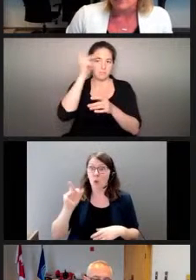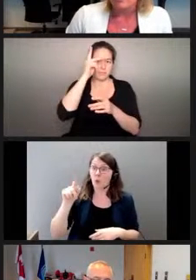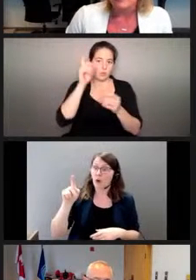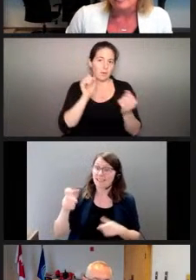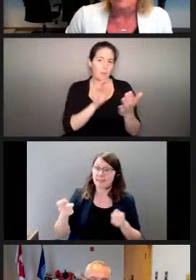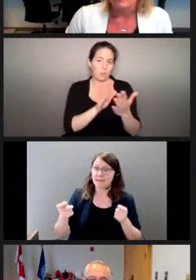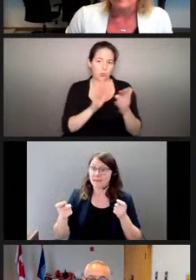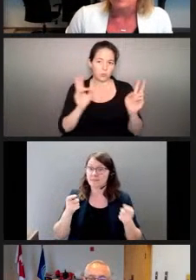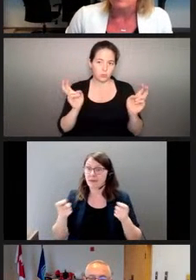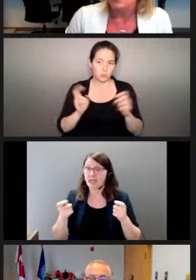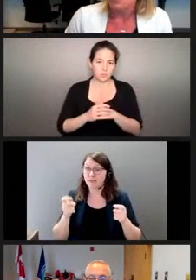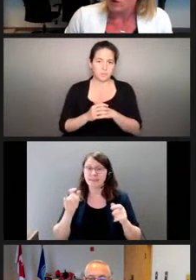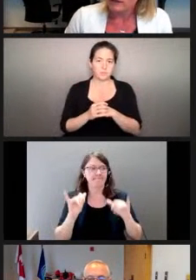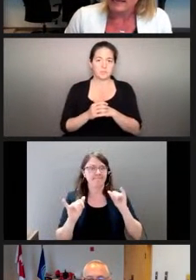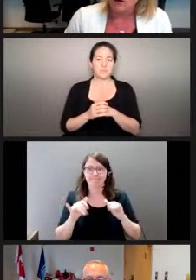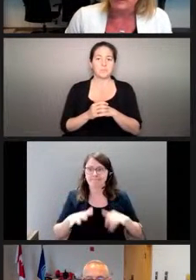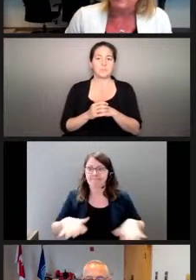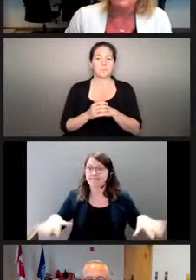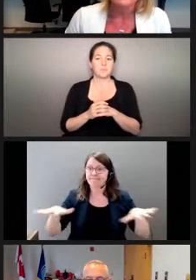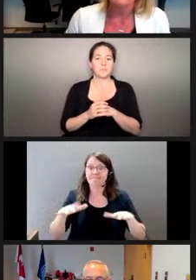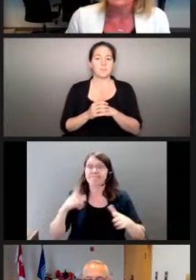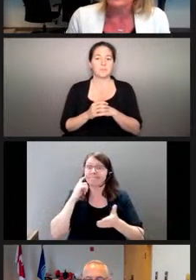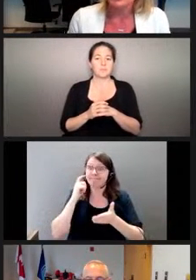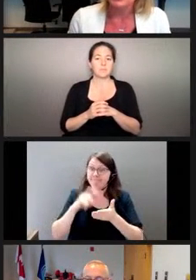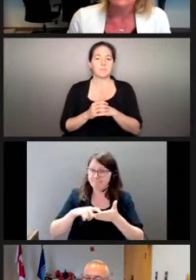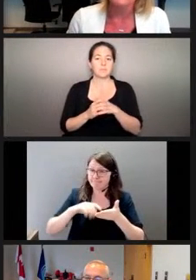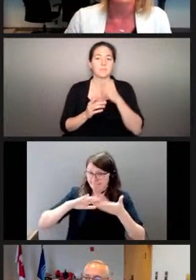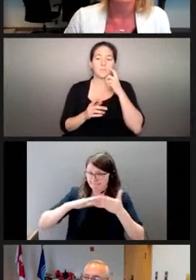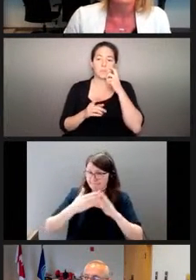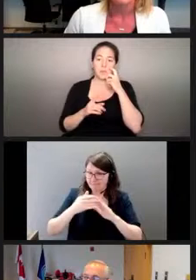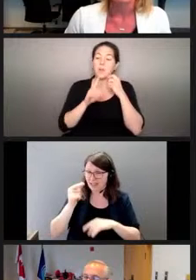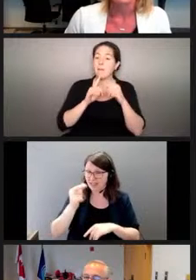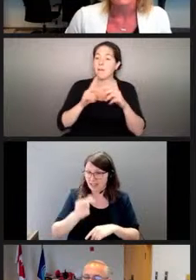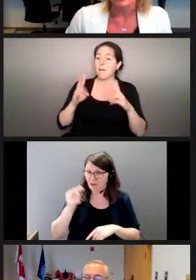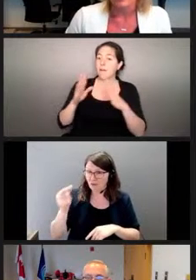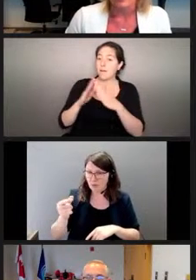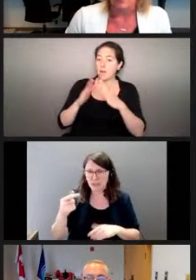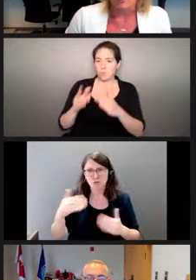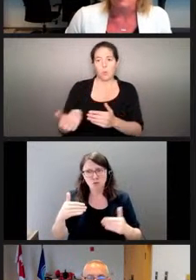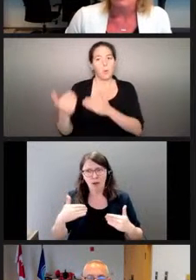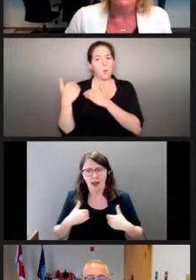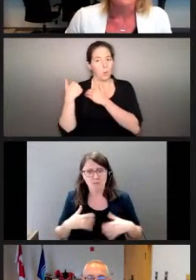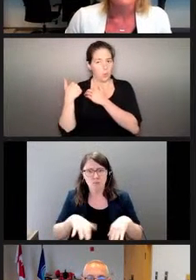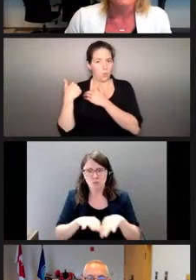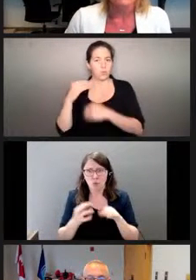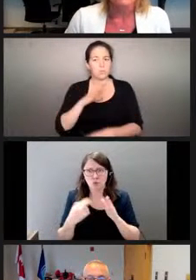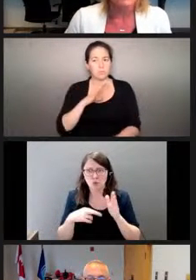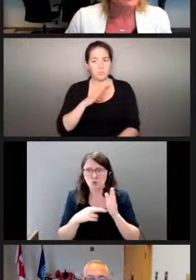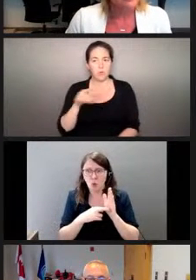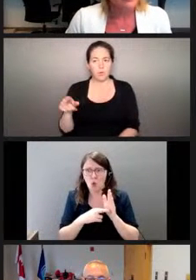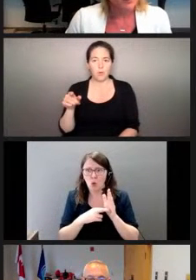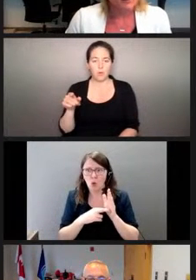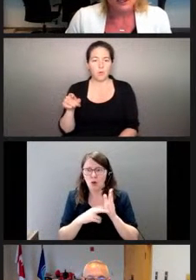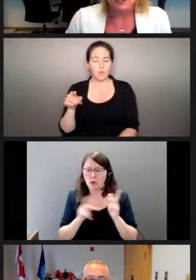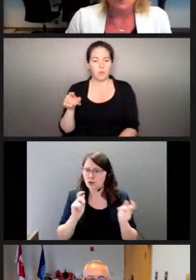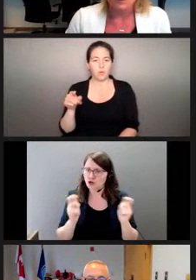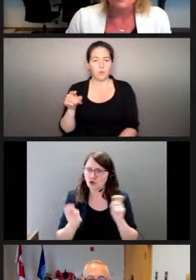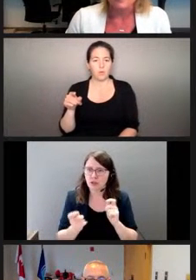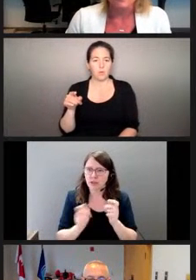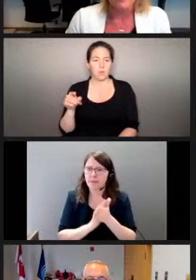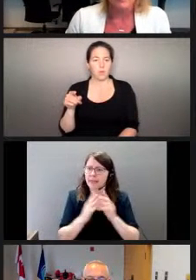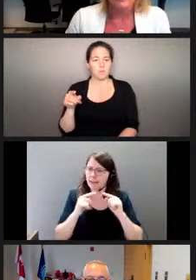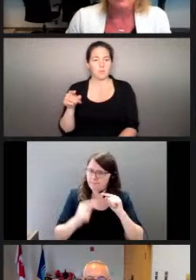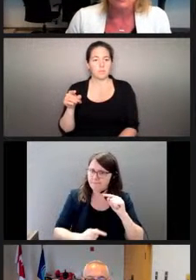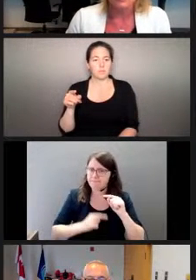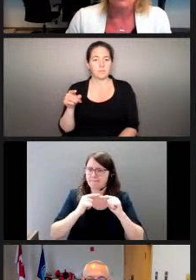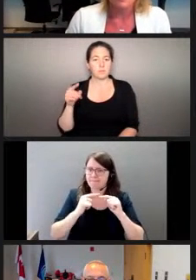municipal governments can play a unique role in helping enable that shift to a circular economy through the different legislative and policy tools that